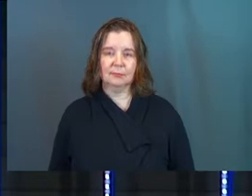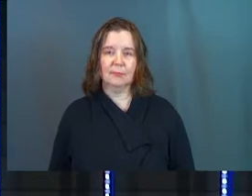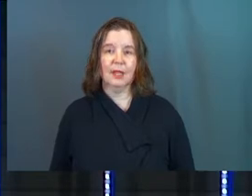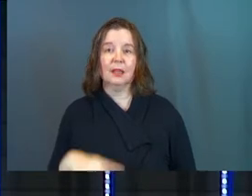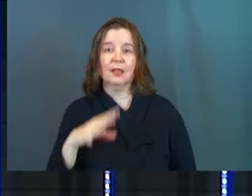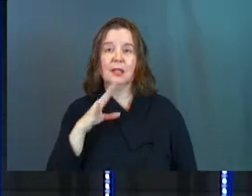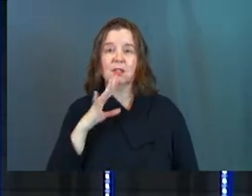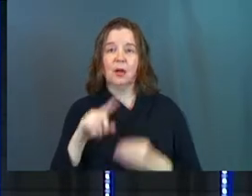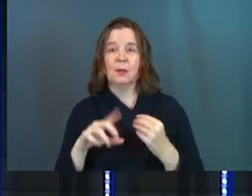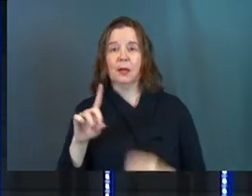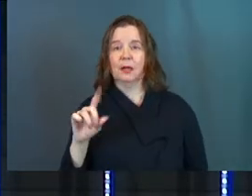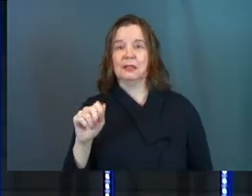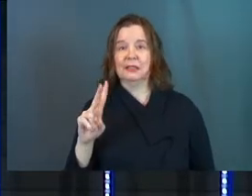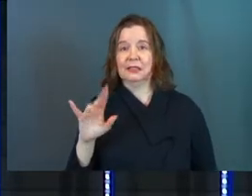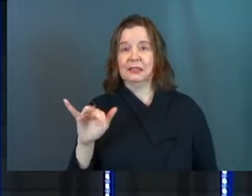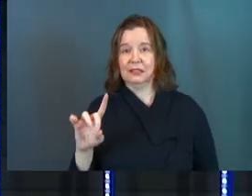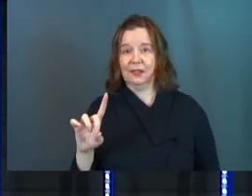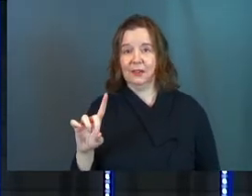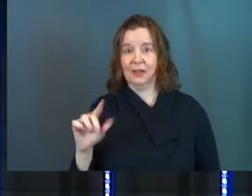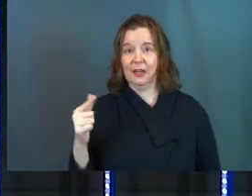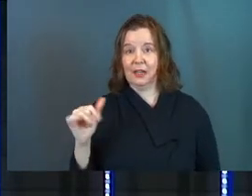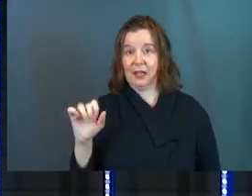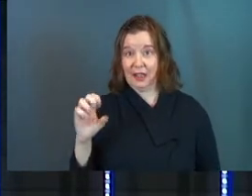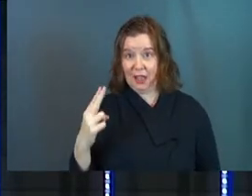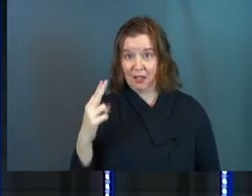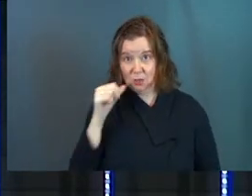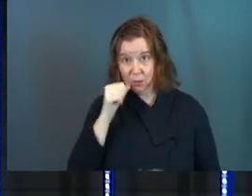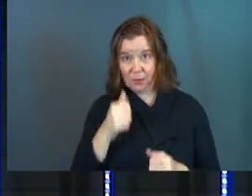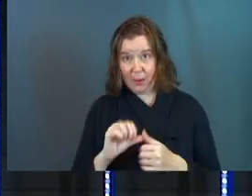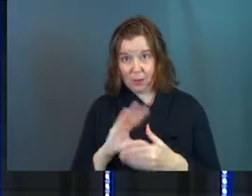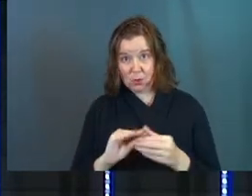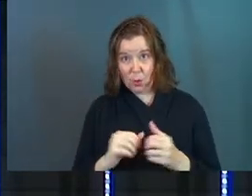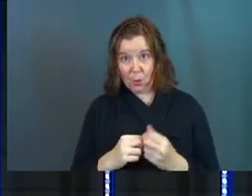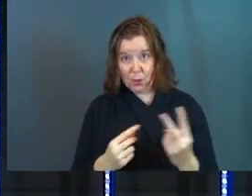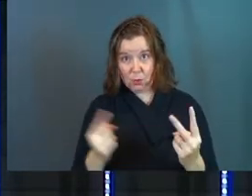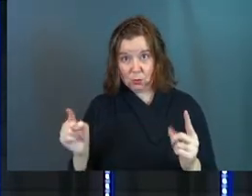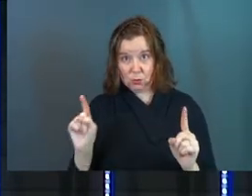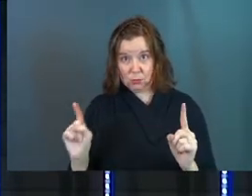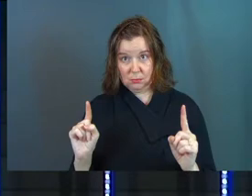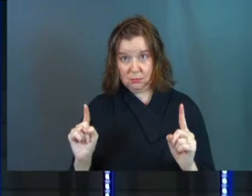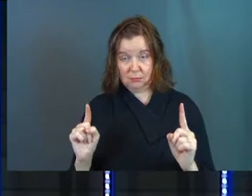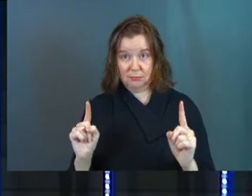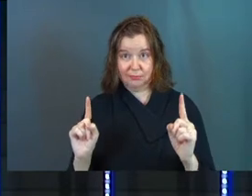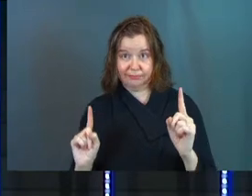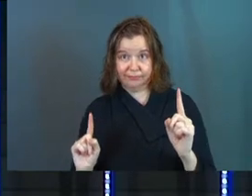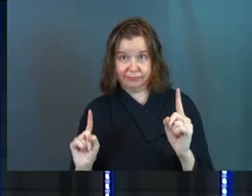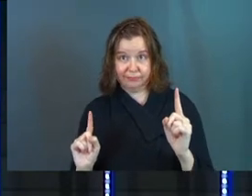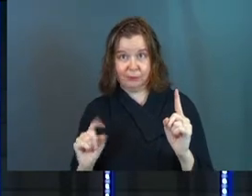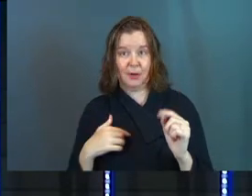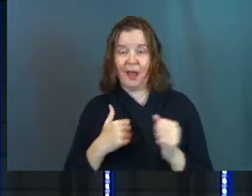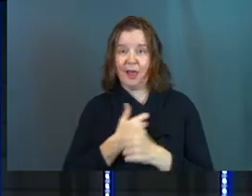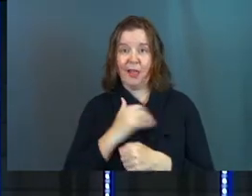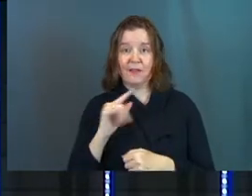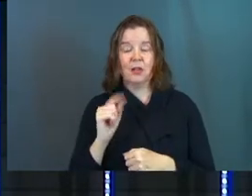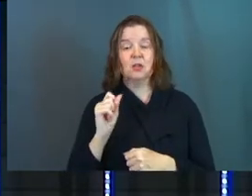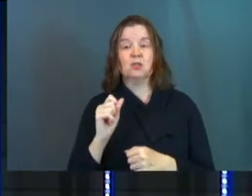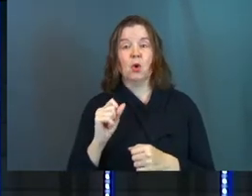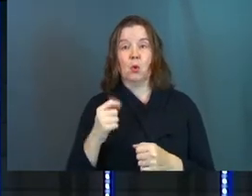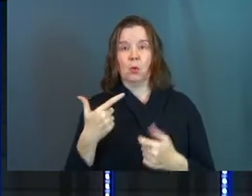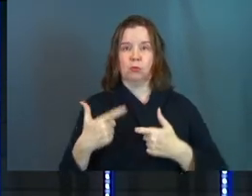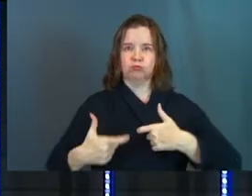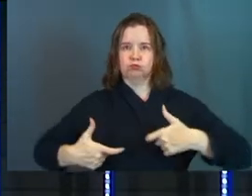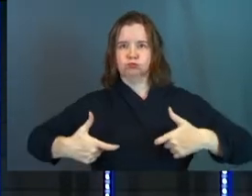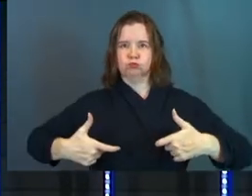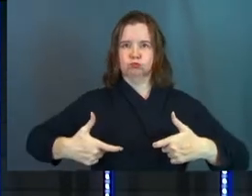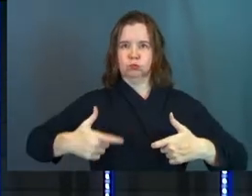Let's talk about David and Goliath. So do you remember the story of David and Goliath? Classic story. Love it. So Goliath,